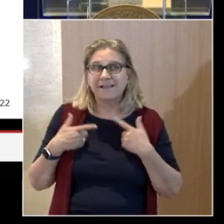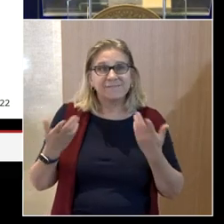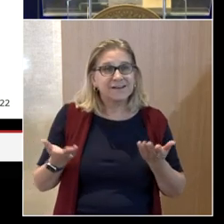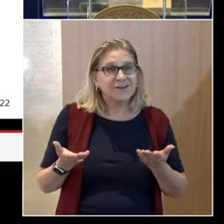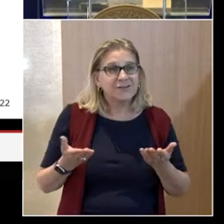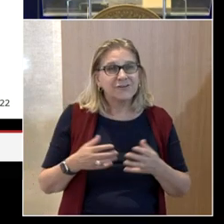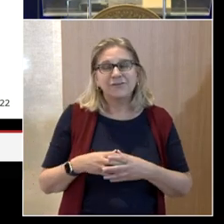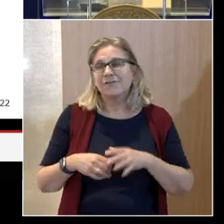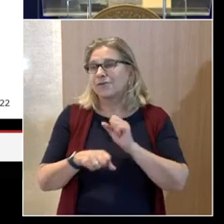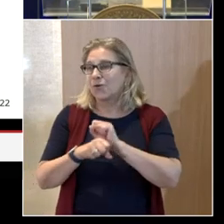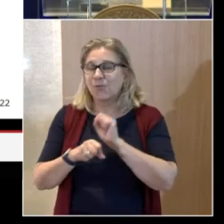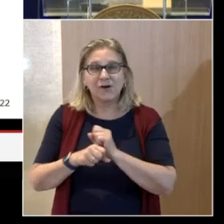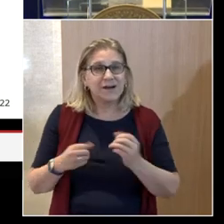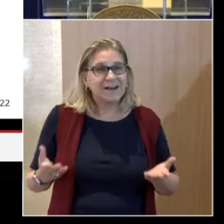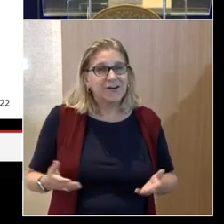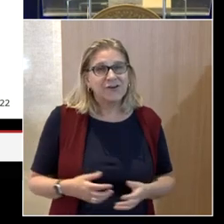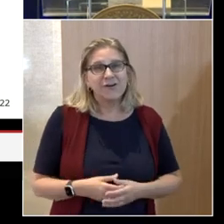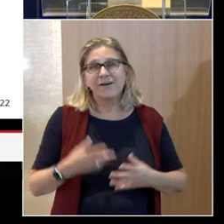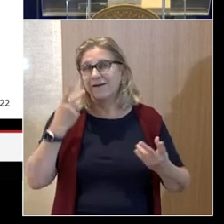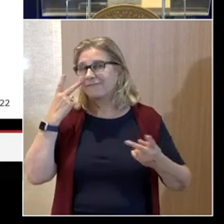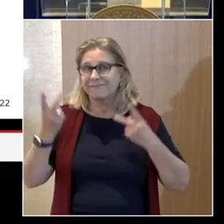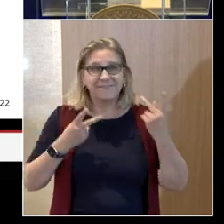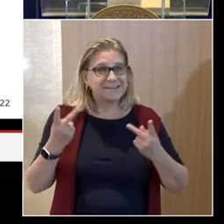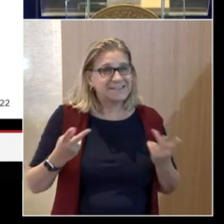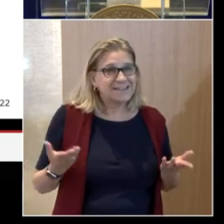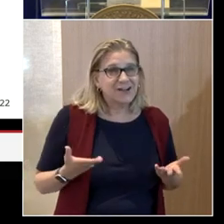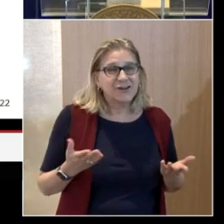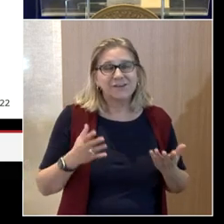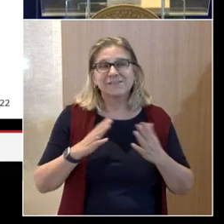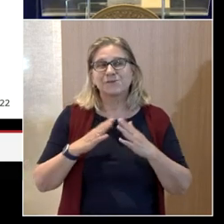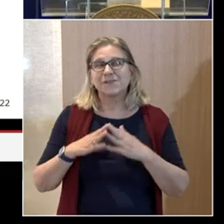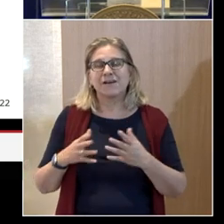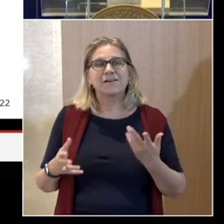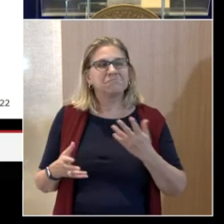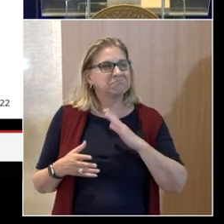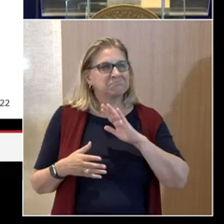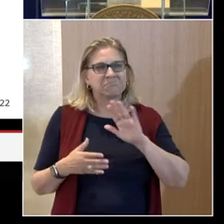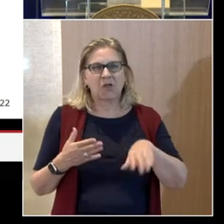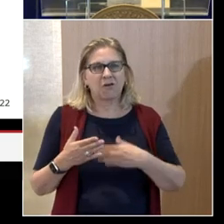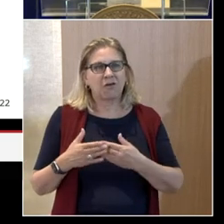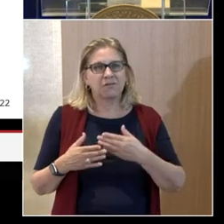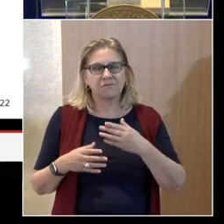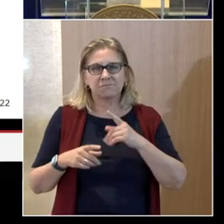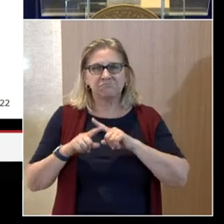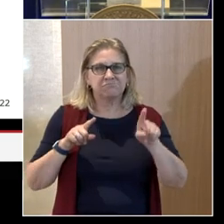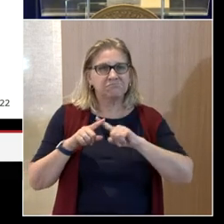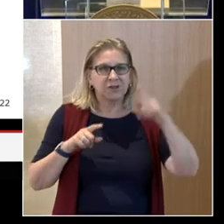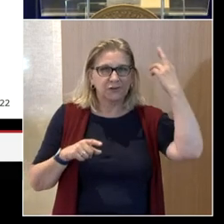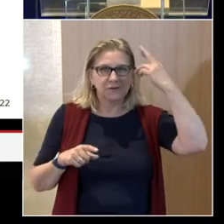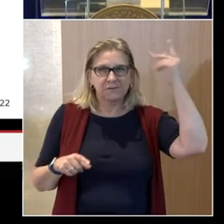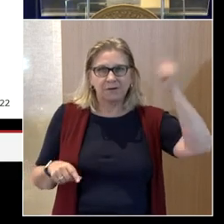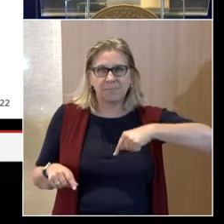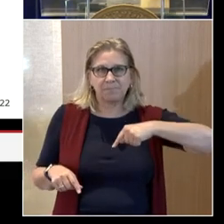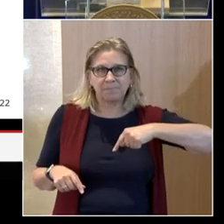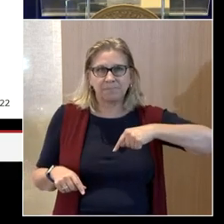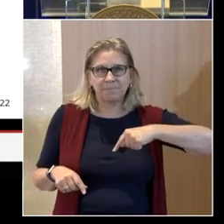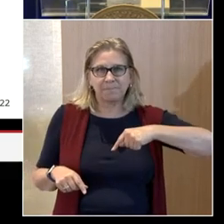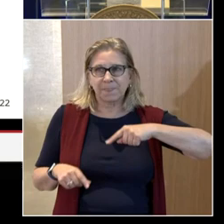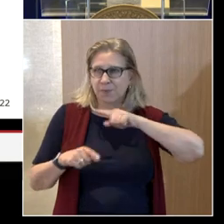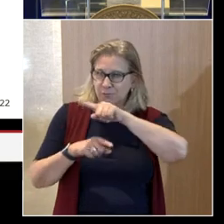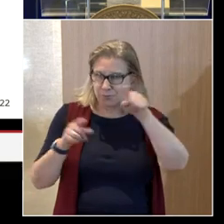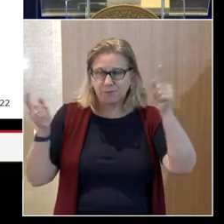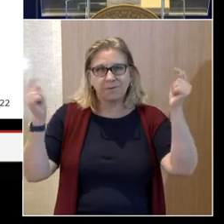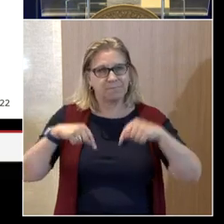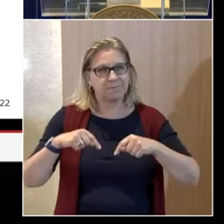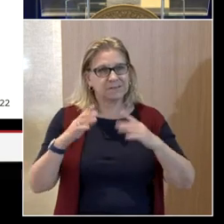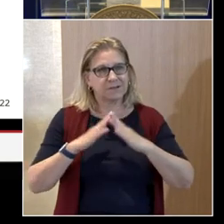visiting downtown or studying downtown, this is a place where they will want to choose to be. They will want to choose to get here or live